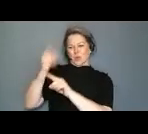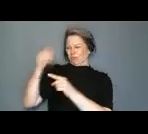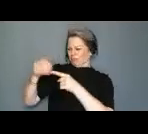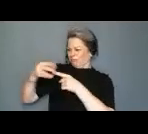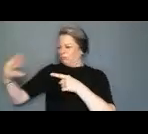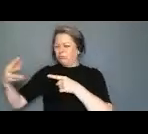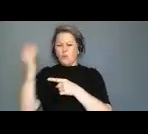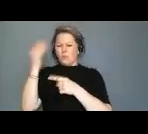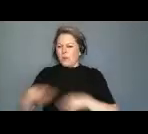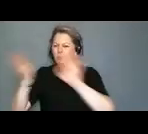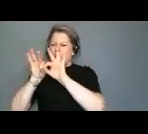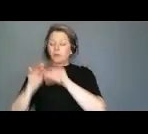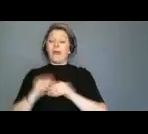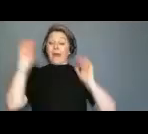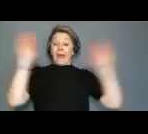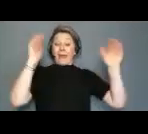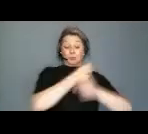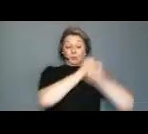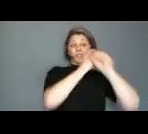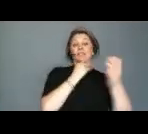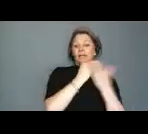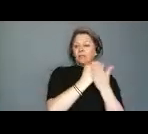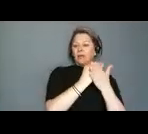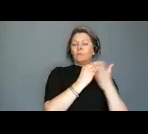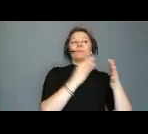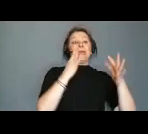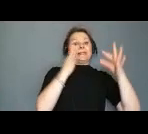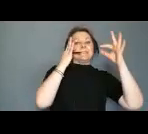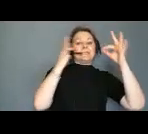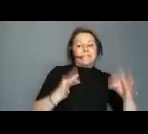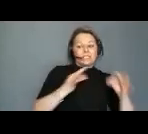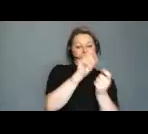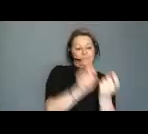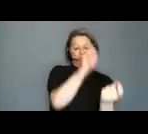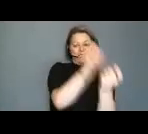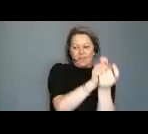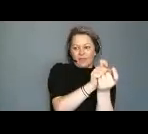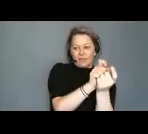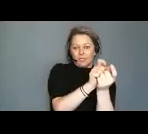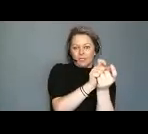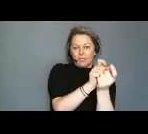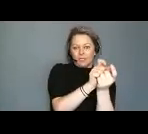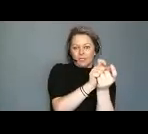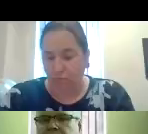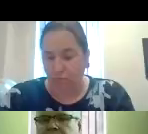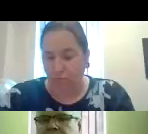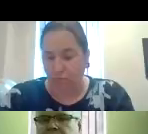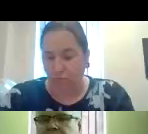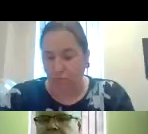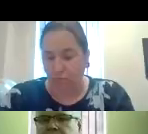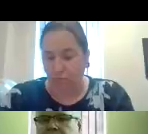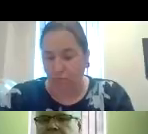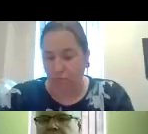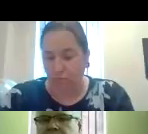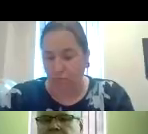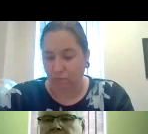adult protection, we talk about decision-specific capacity or domain-specific capacity. And that's kind of a new concept